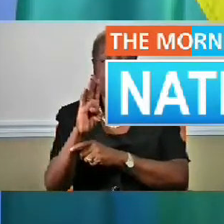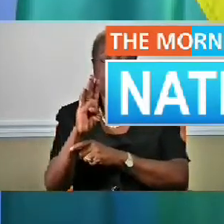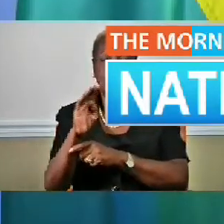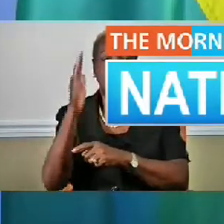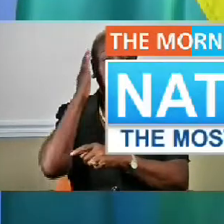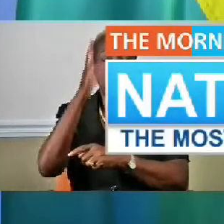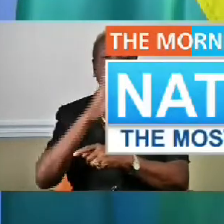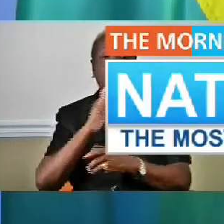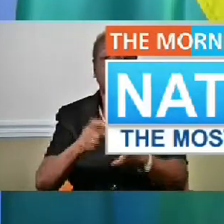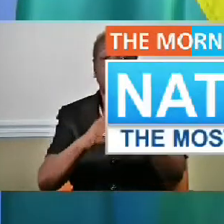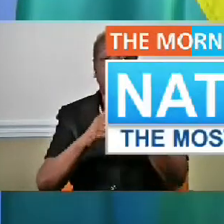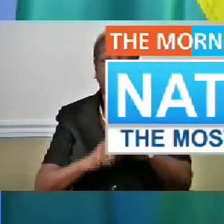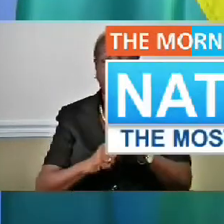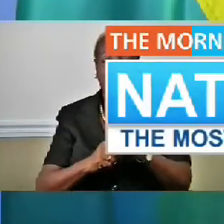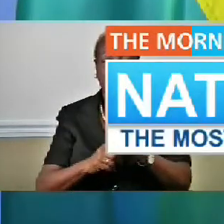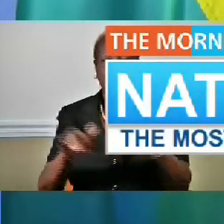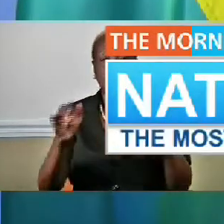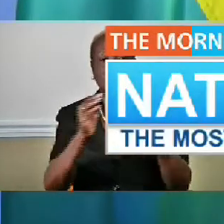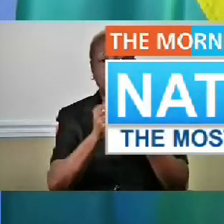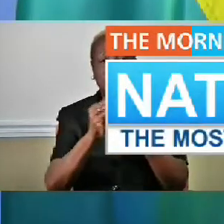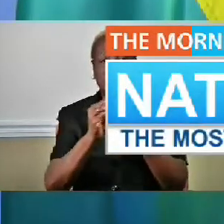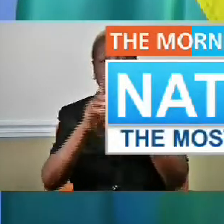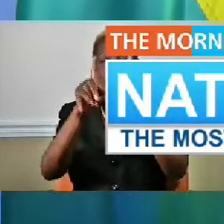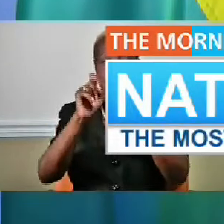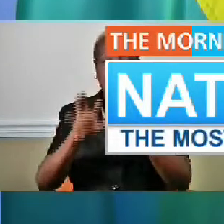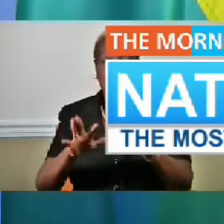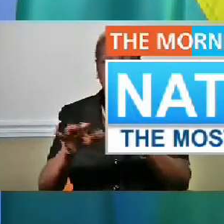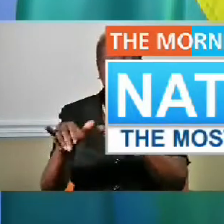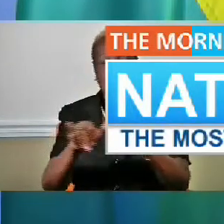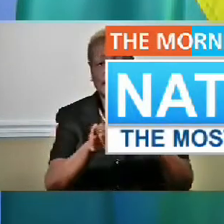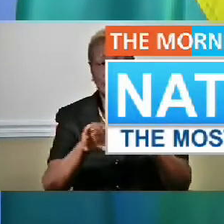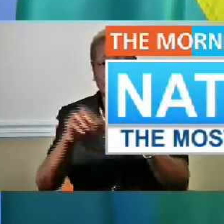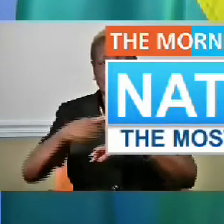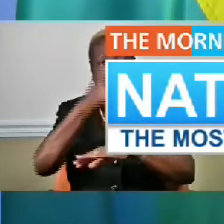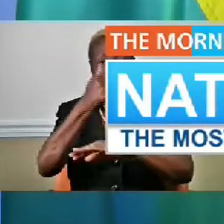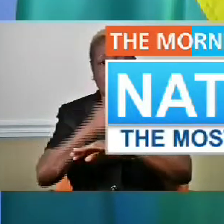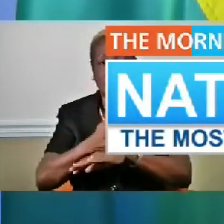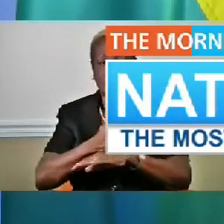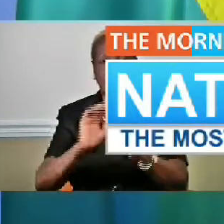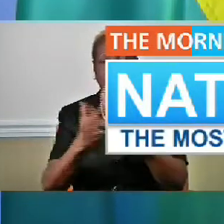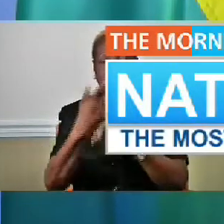be required to meet testing standards established by the Ministry of Health.